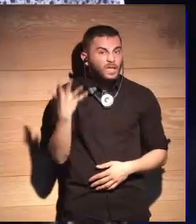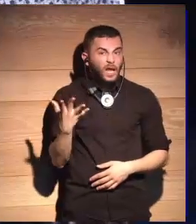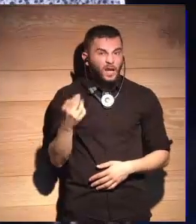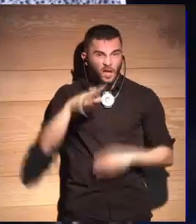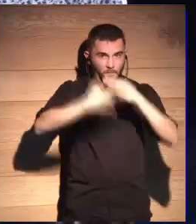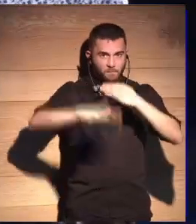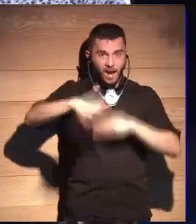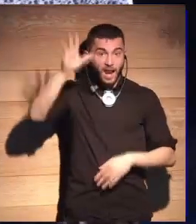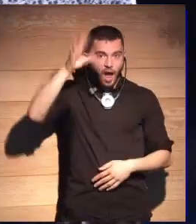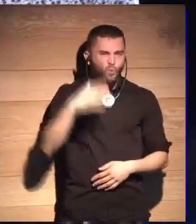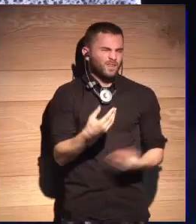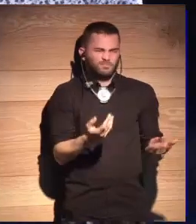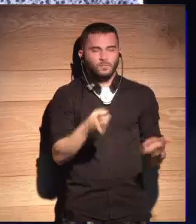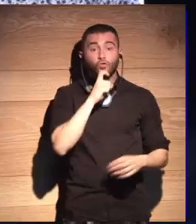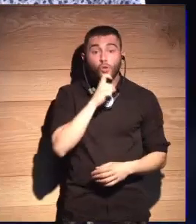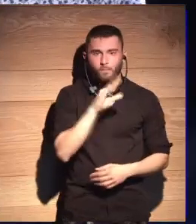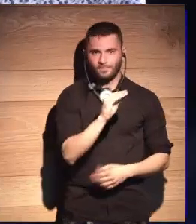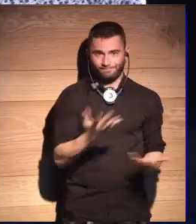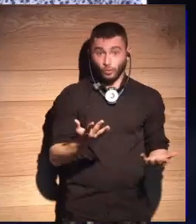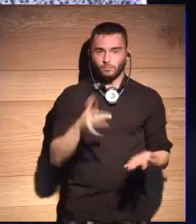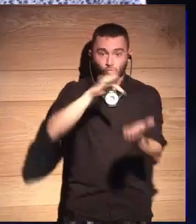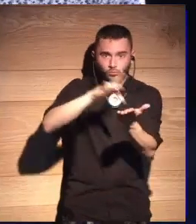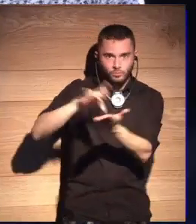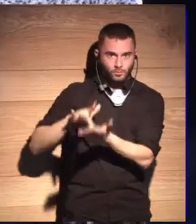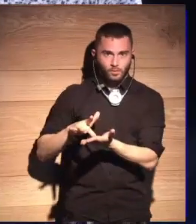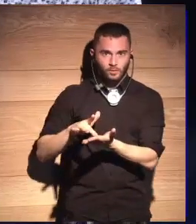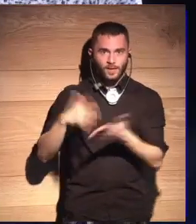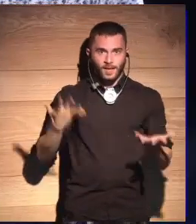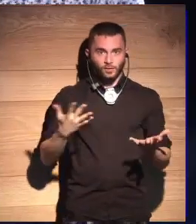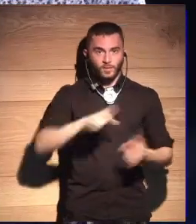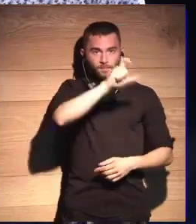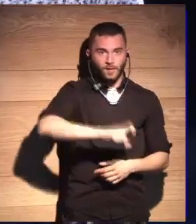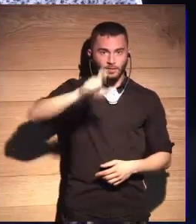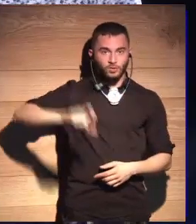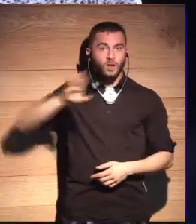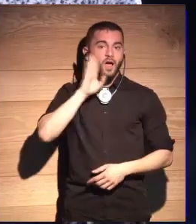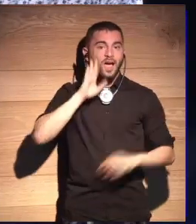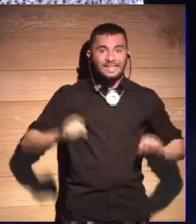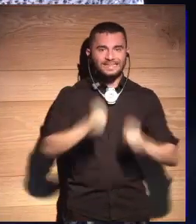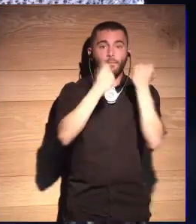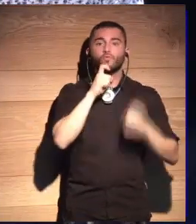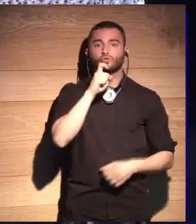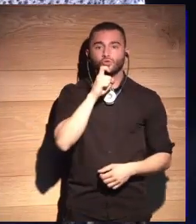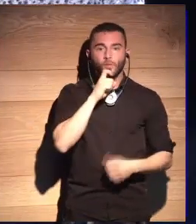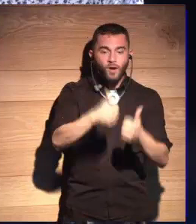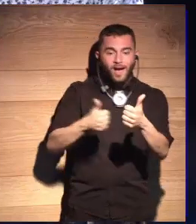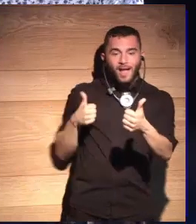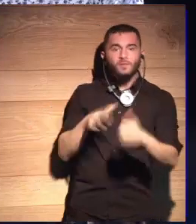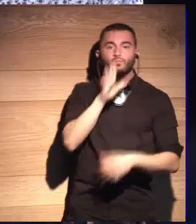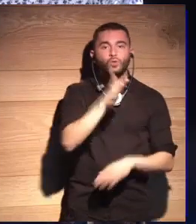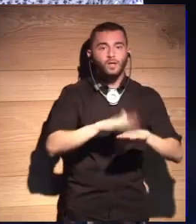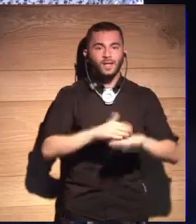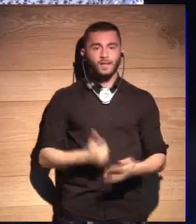of the fake news. How can you do that? Or how can you believe that people are doing that? How can we recover those people, rescue those